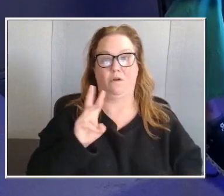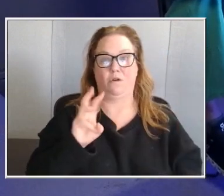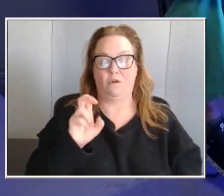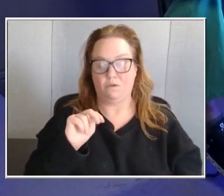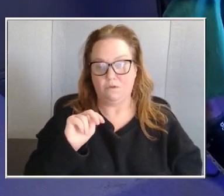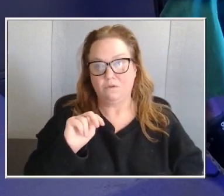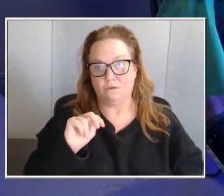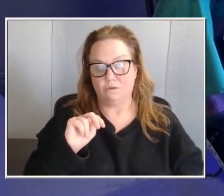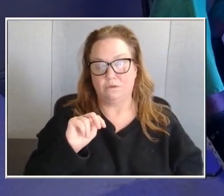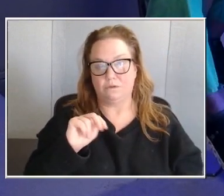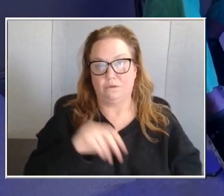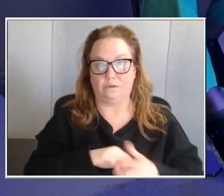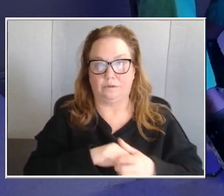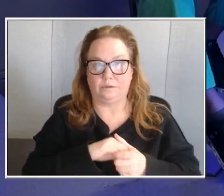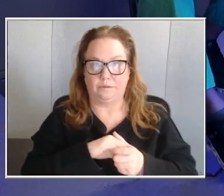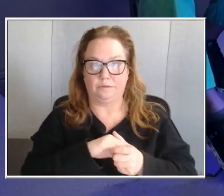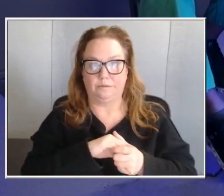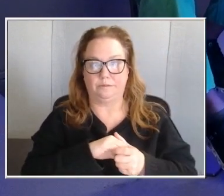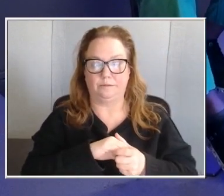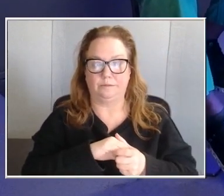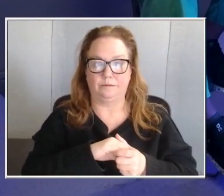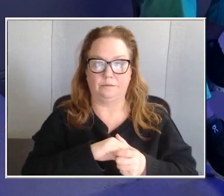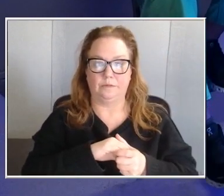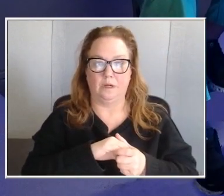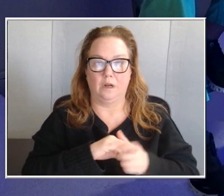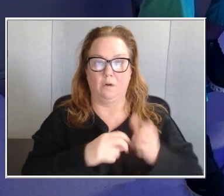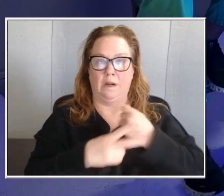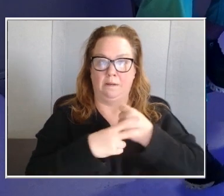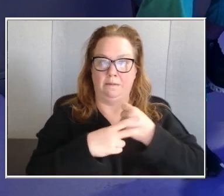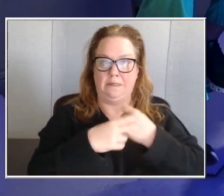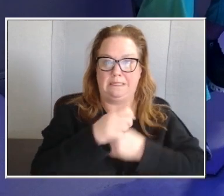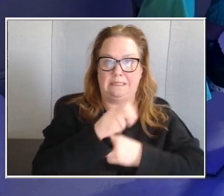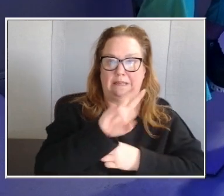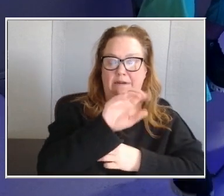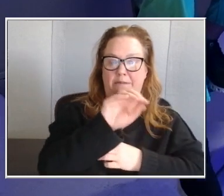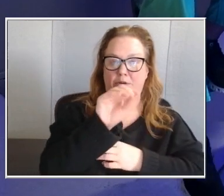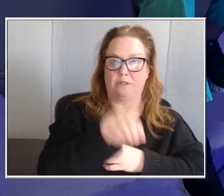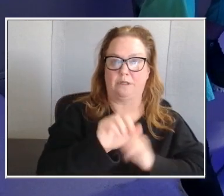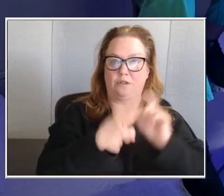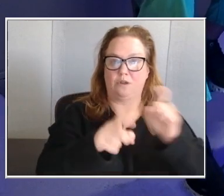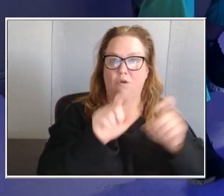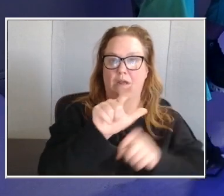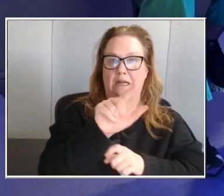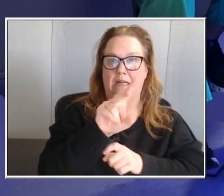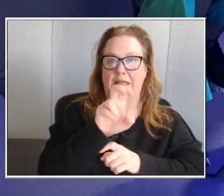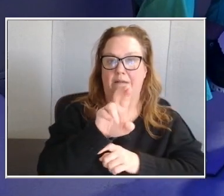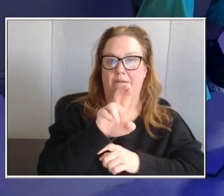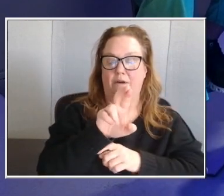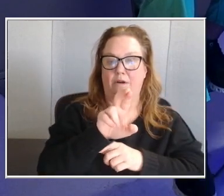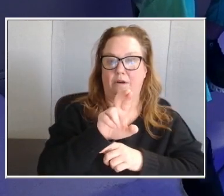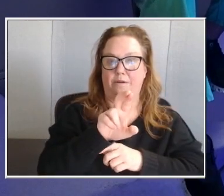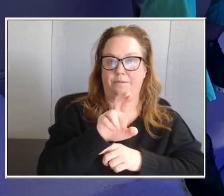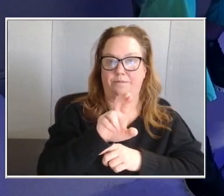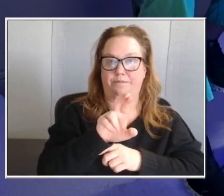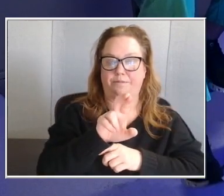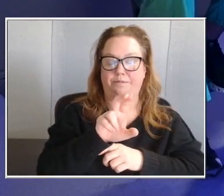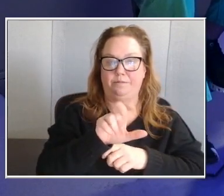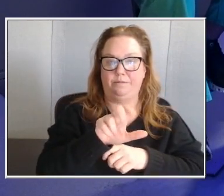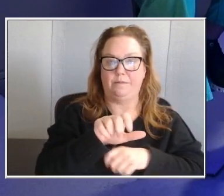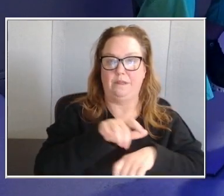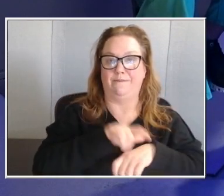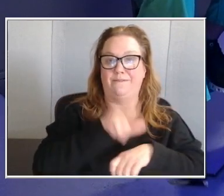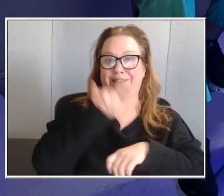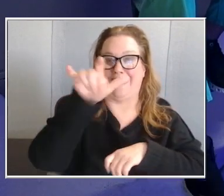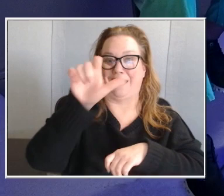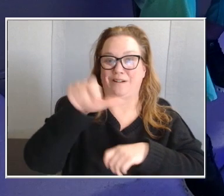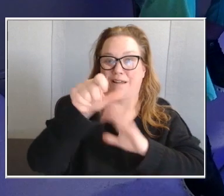pretty big deal. Okay, so we were only able to retain 17% of donated livers. The rest we watched fly out of the state to other